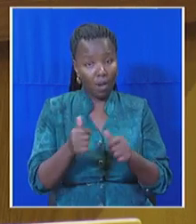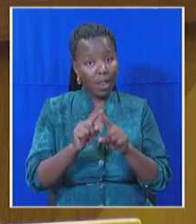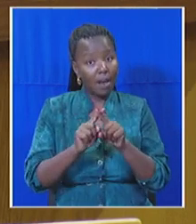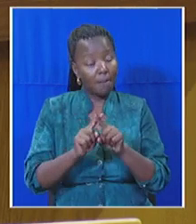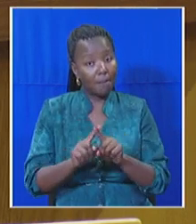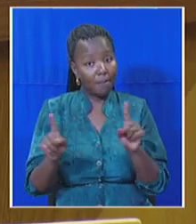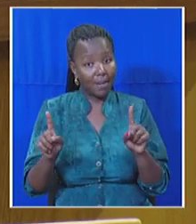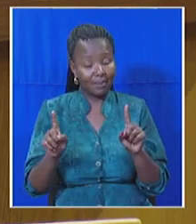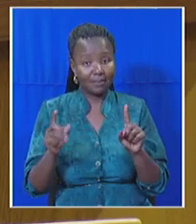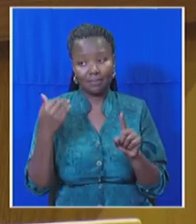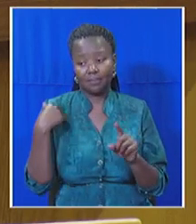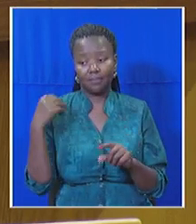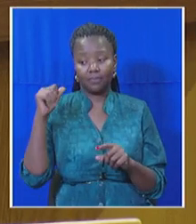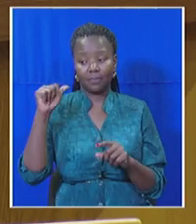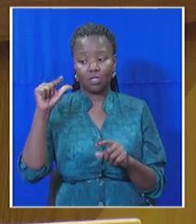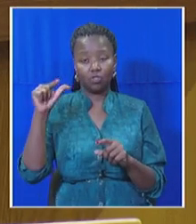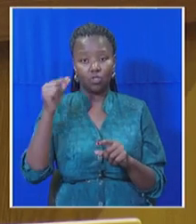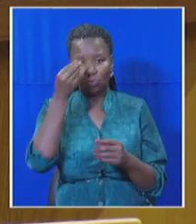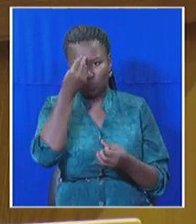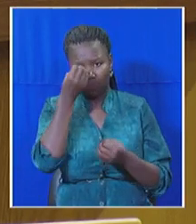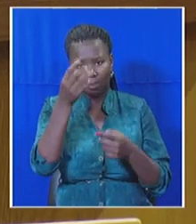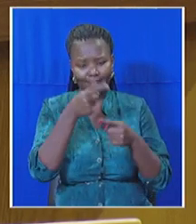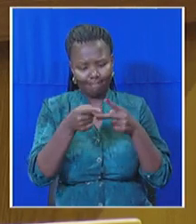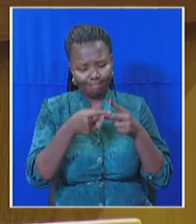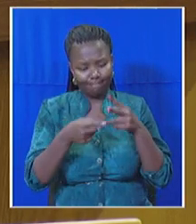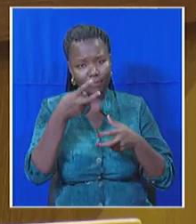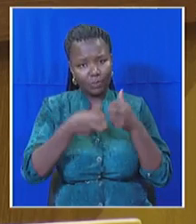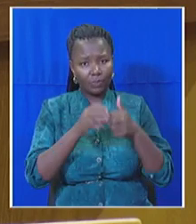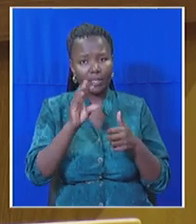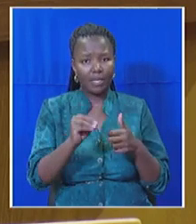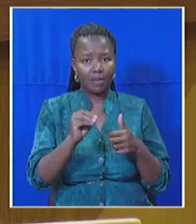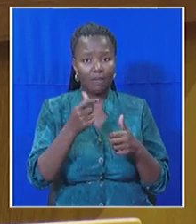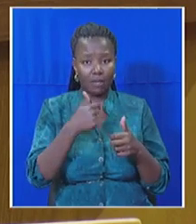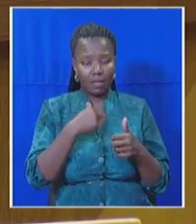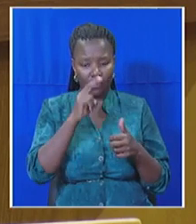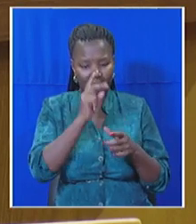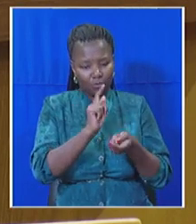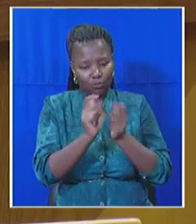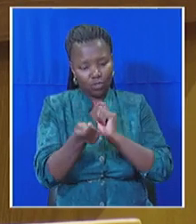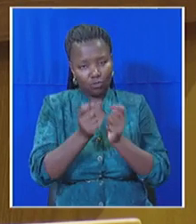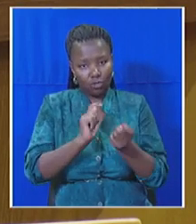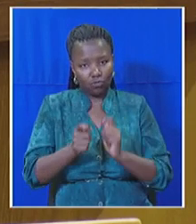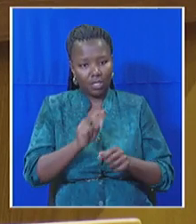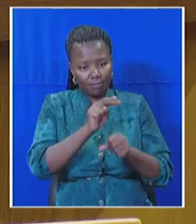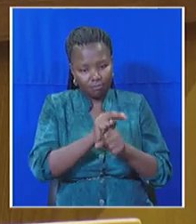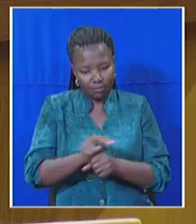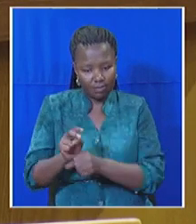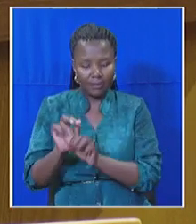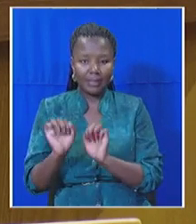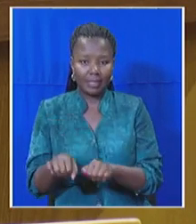the Auditor General. We are also saying the action plan to rectify those will be monitored clearly, quite